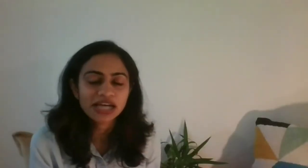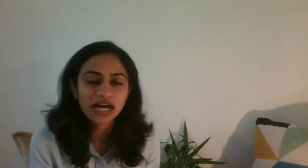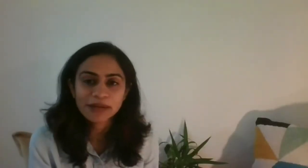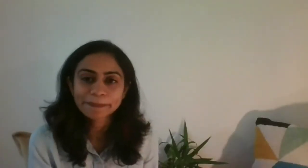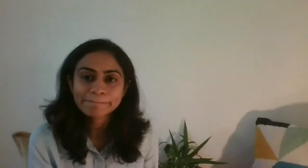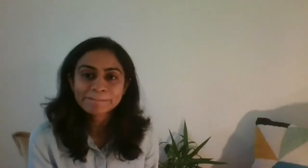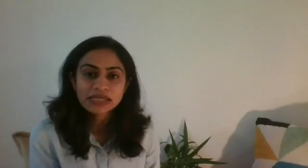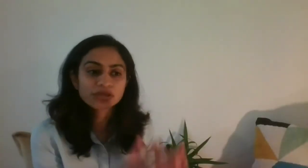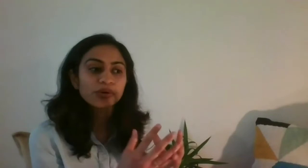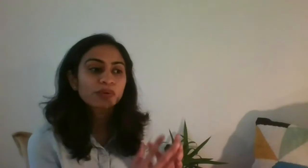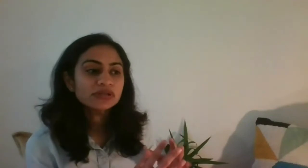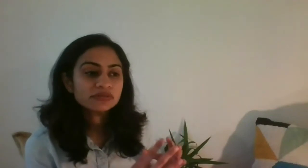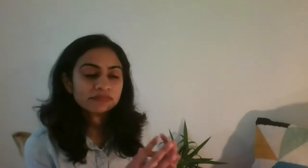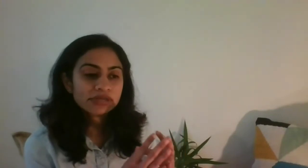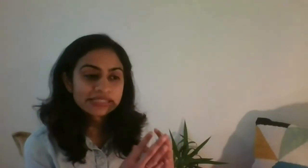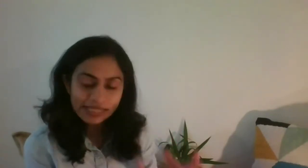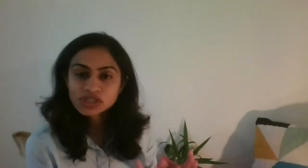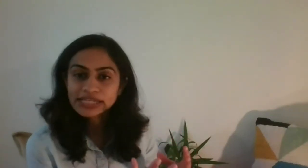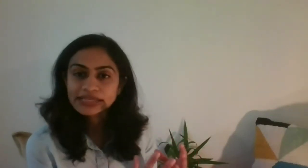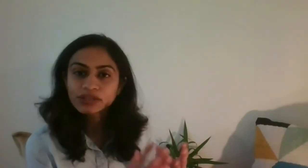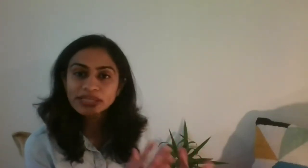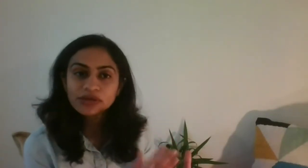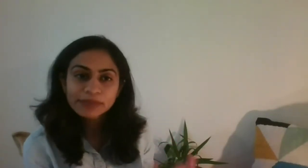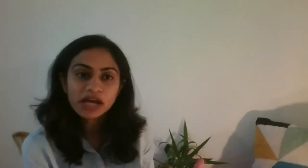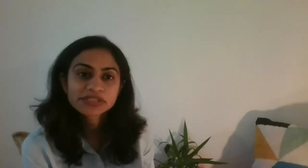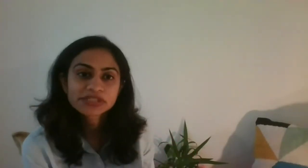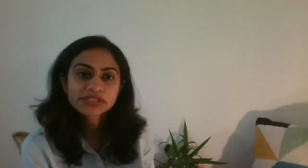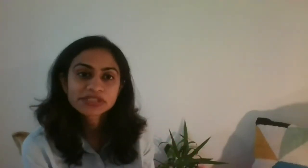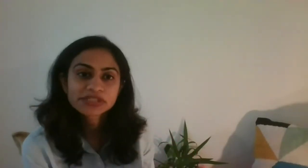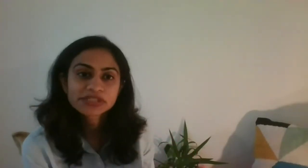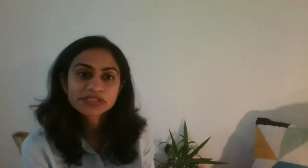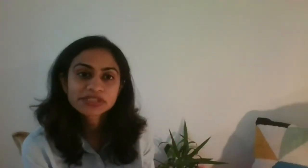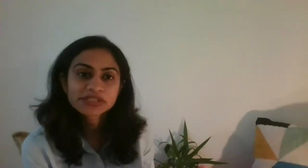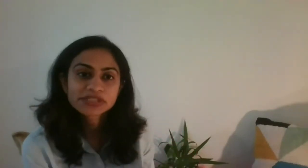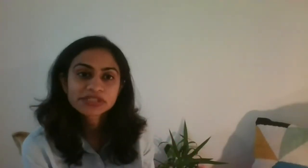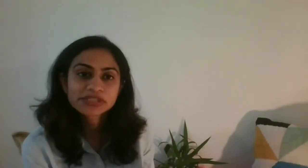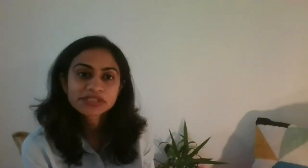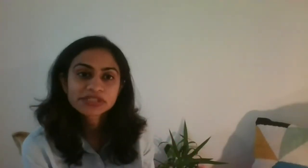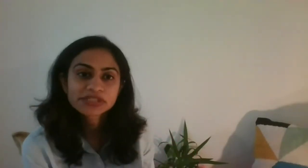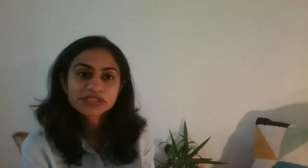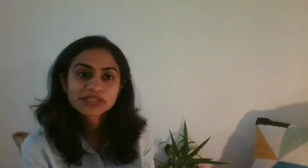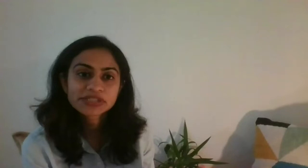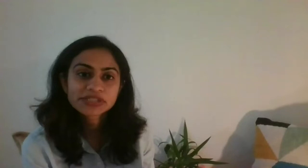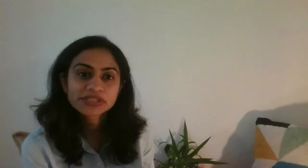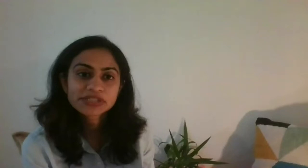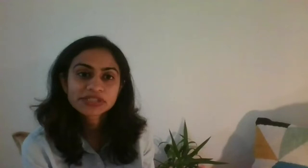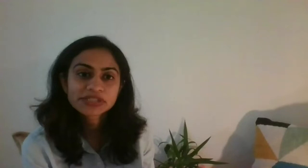question. So essentially, you can look at biomaterials